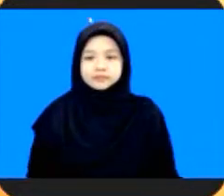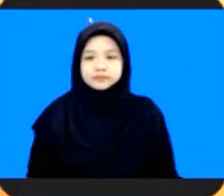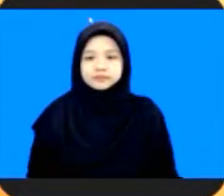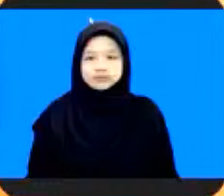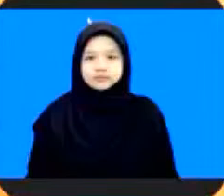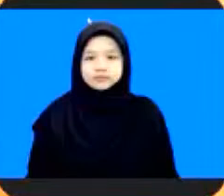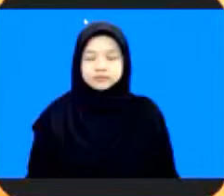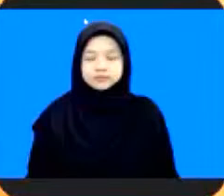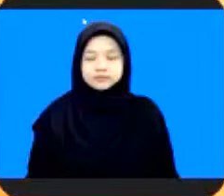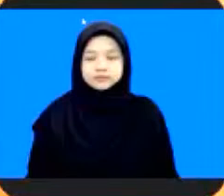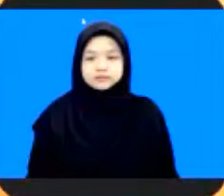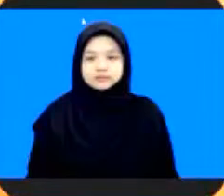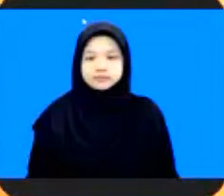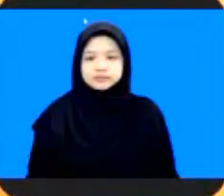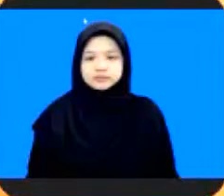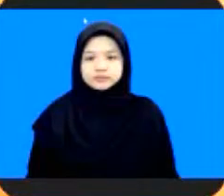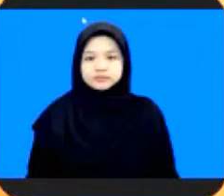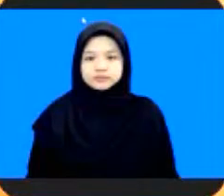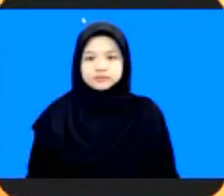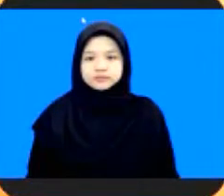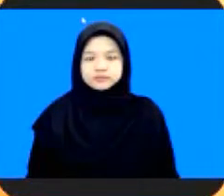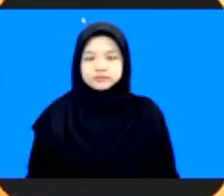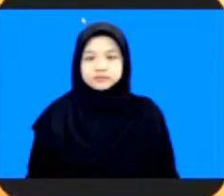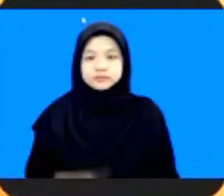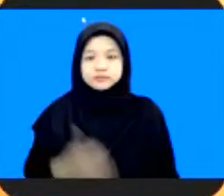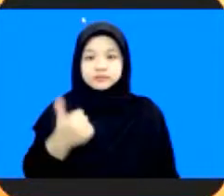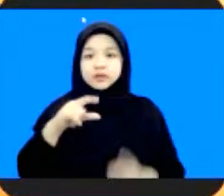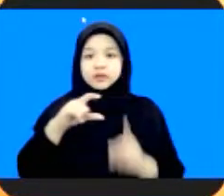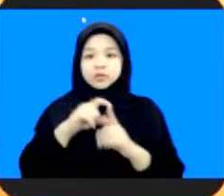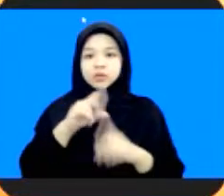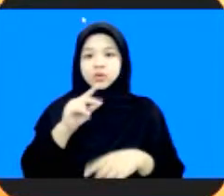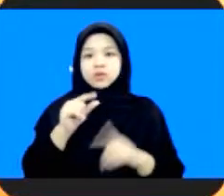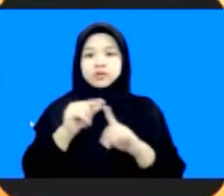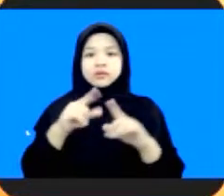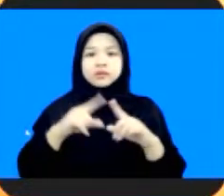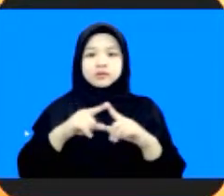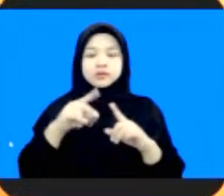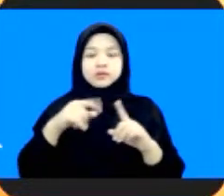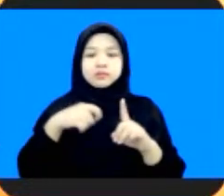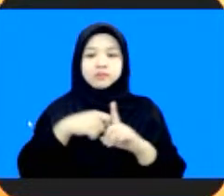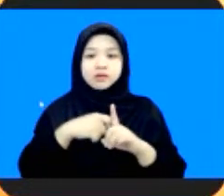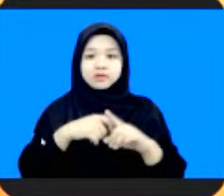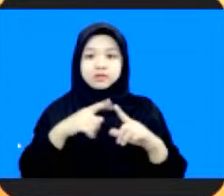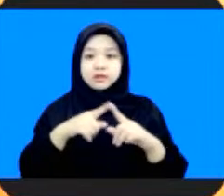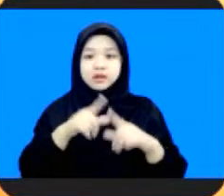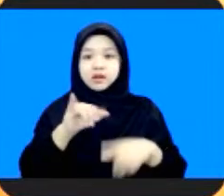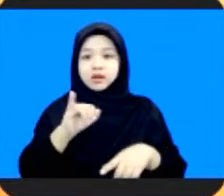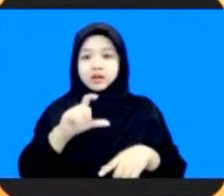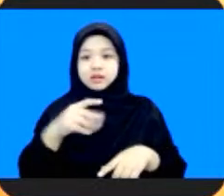Dr. Park and Alice, do you have any feedback, quick feedbacks to those